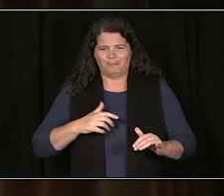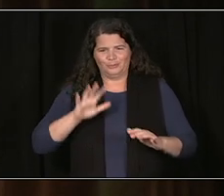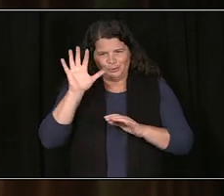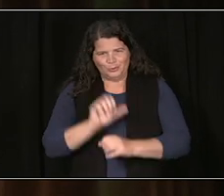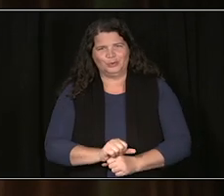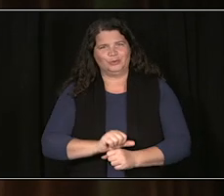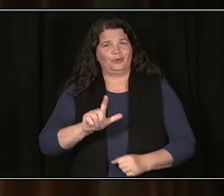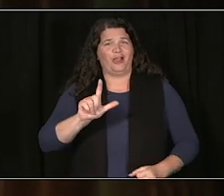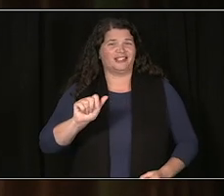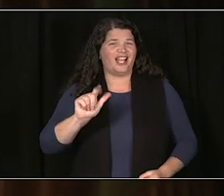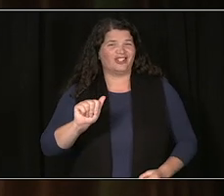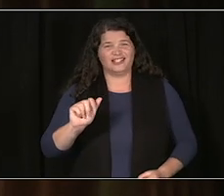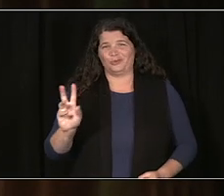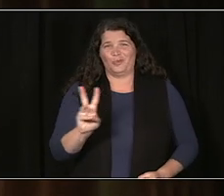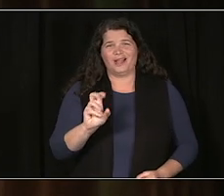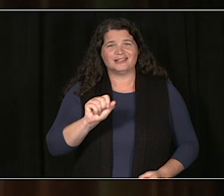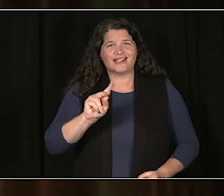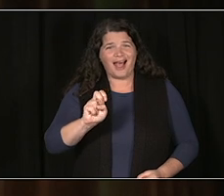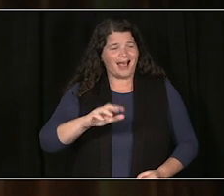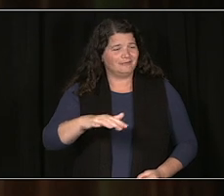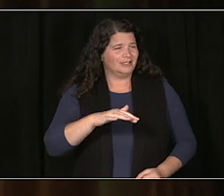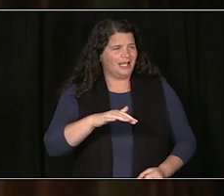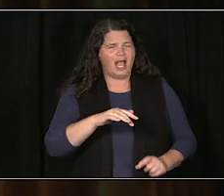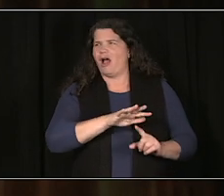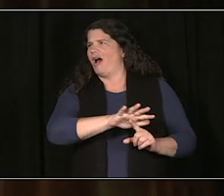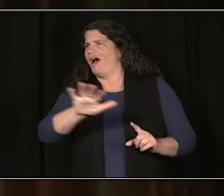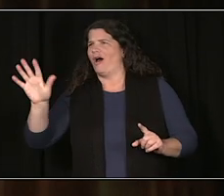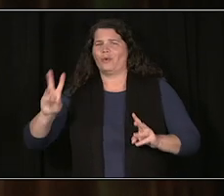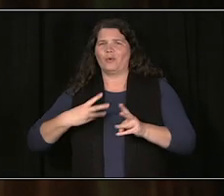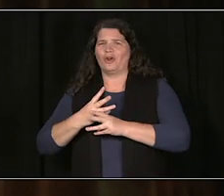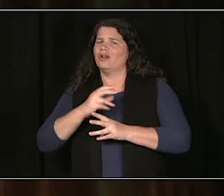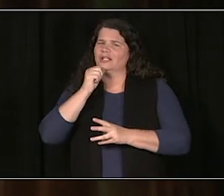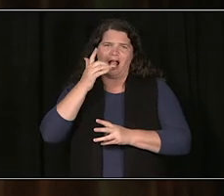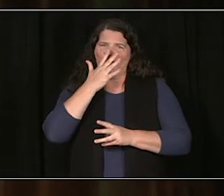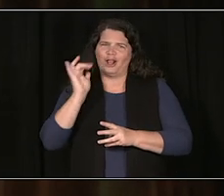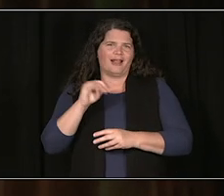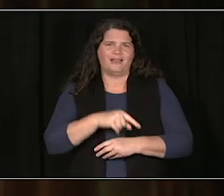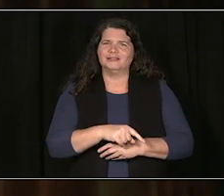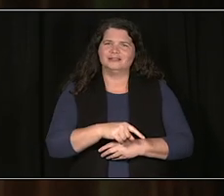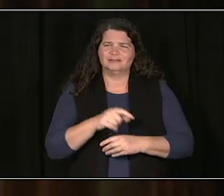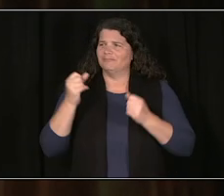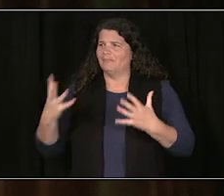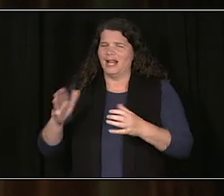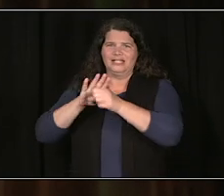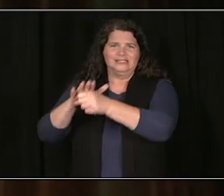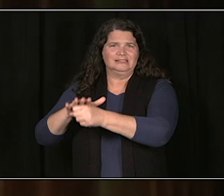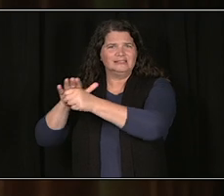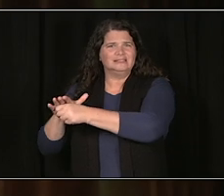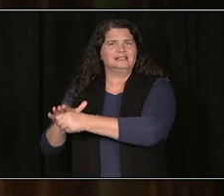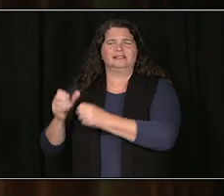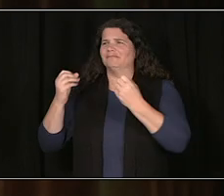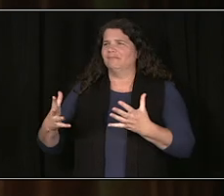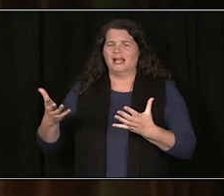Angeles. And there's a lot of stuff out there that's not fair. There's a lot of women out there who had things that were not great